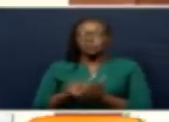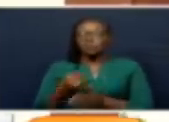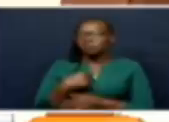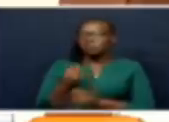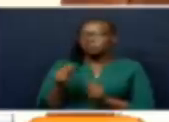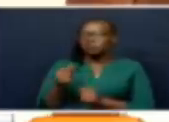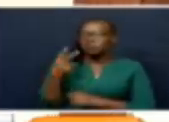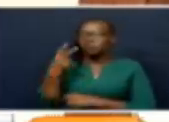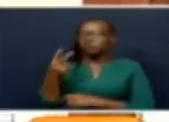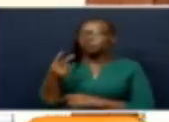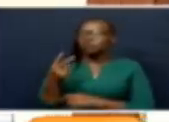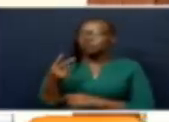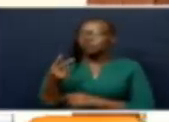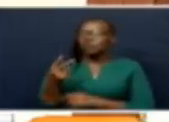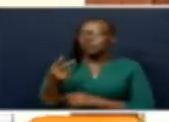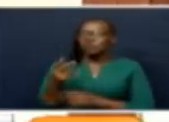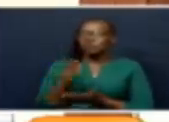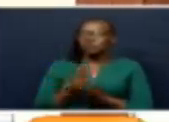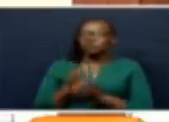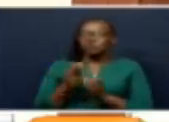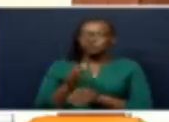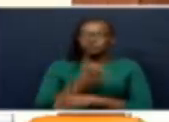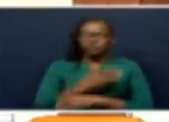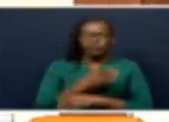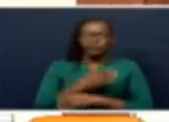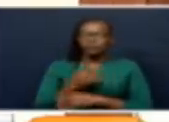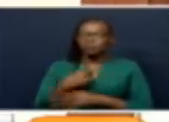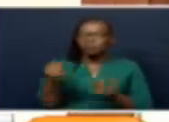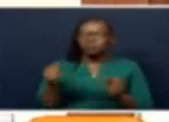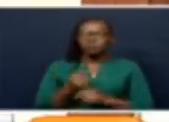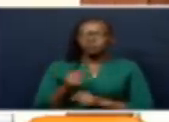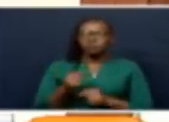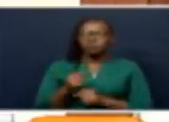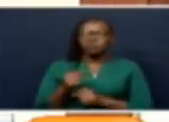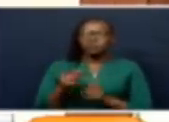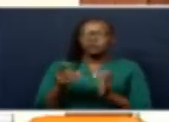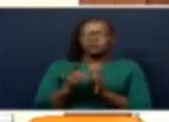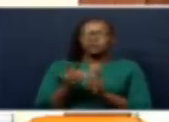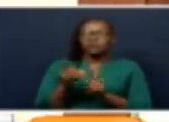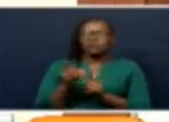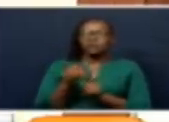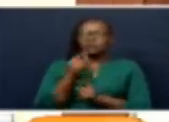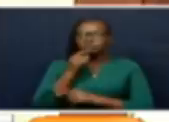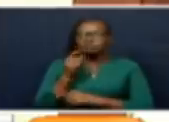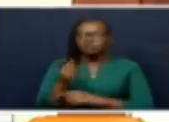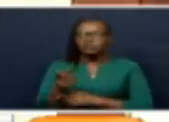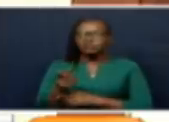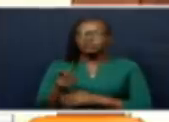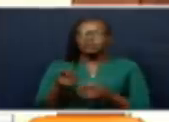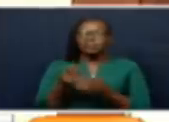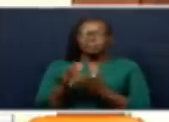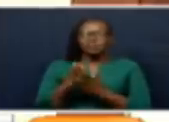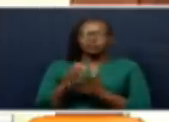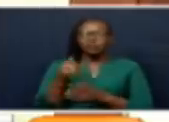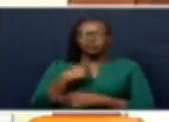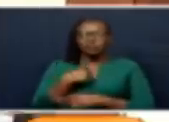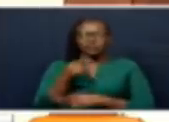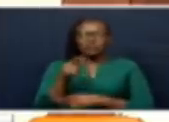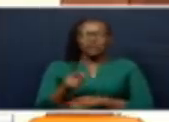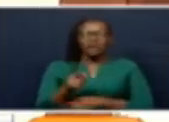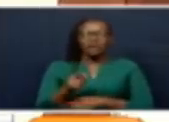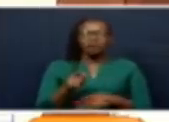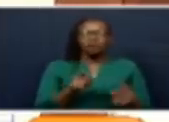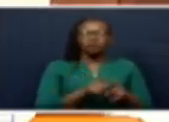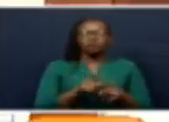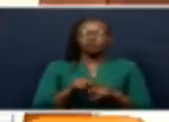from now to 2022. A lot of things would have changed. Between now and then? Yeah, between now and then. I'm telling you, I was